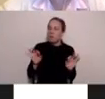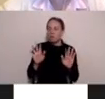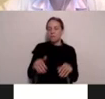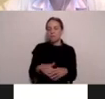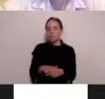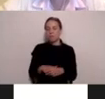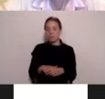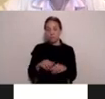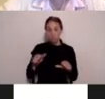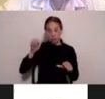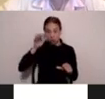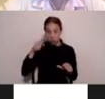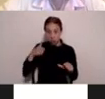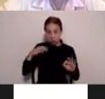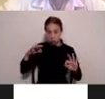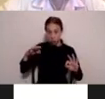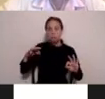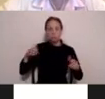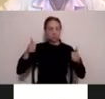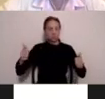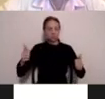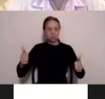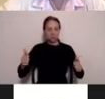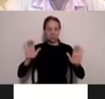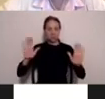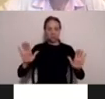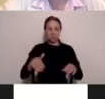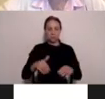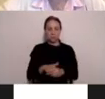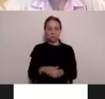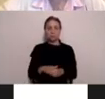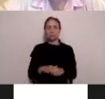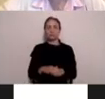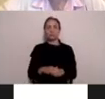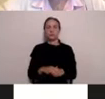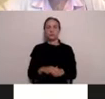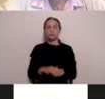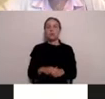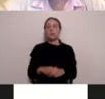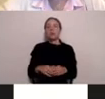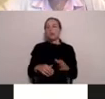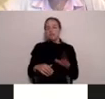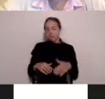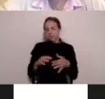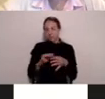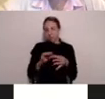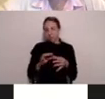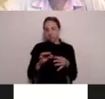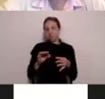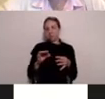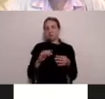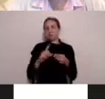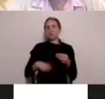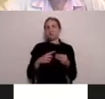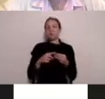Are you able to hear me? Yes. Okay, great. So I was just talking about the resource, the